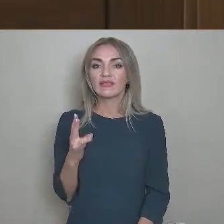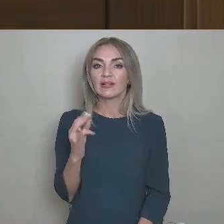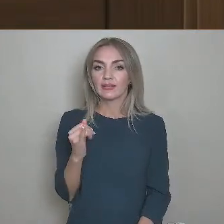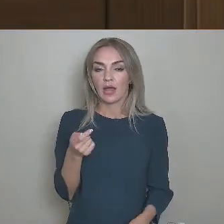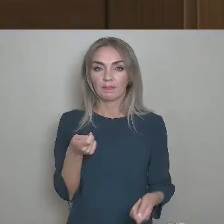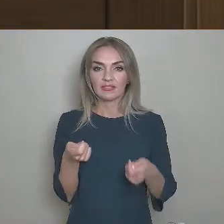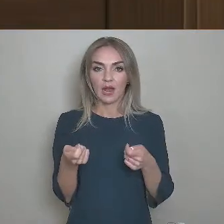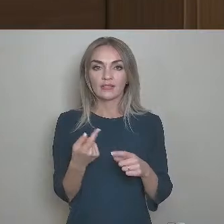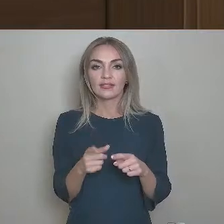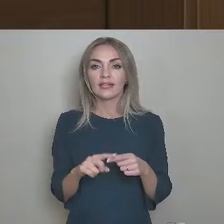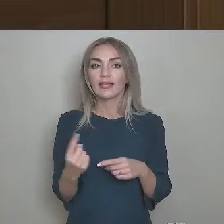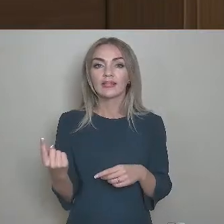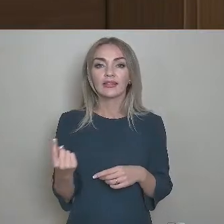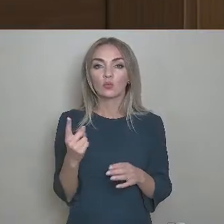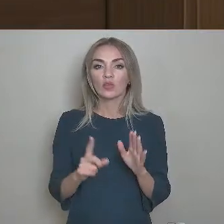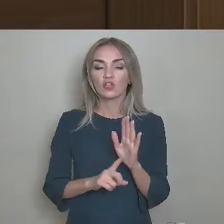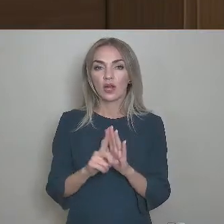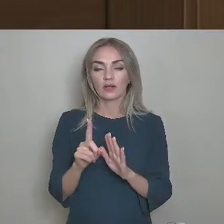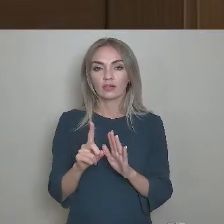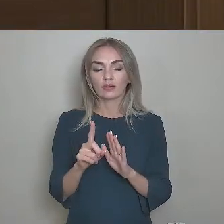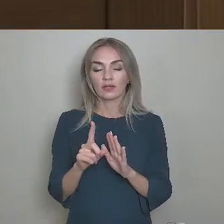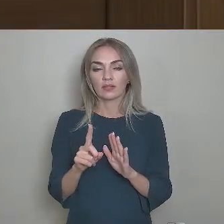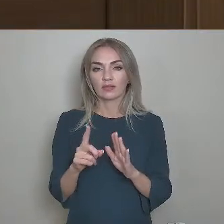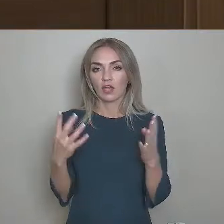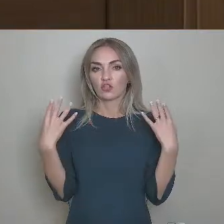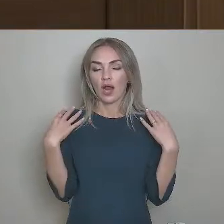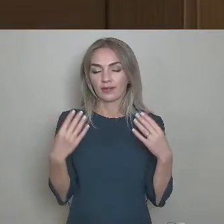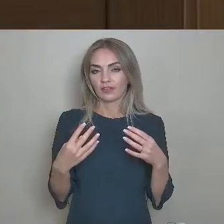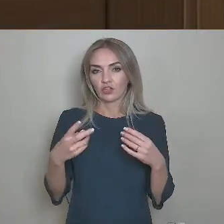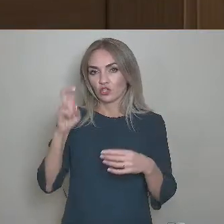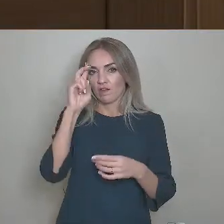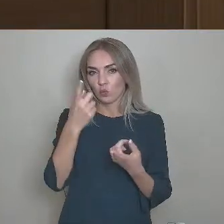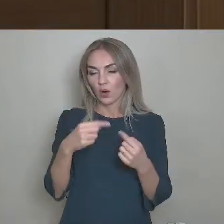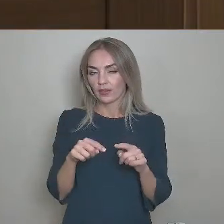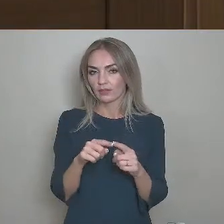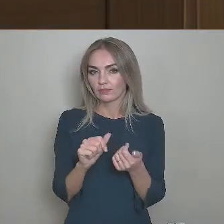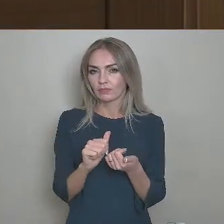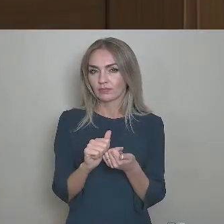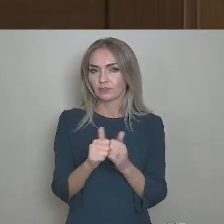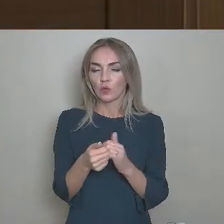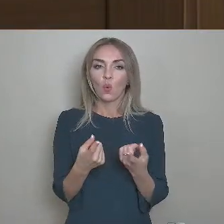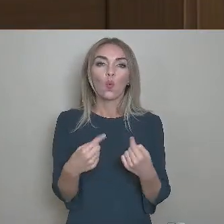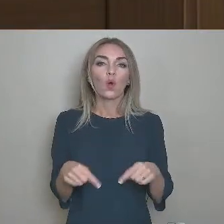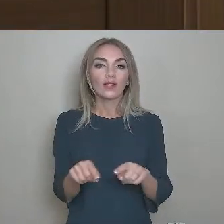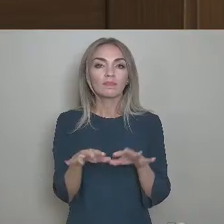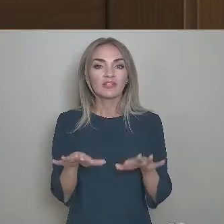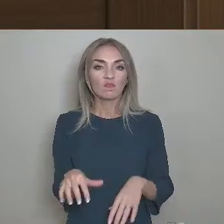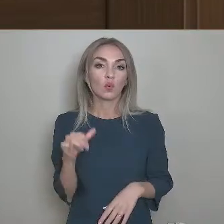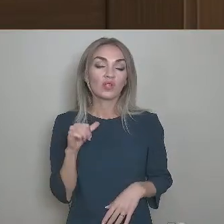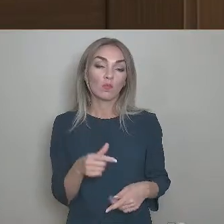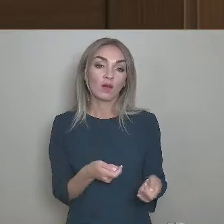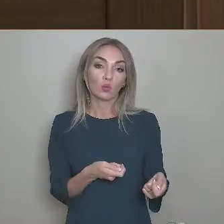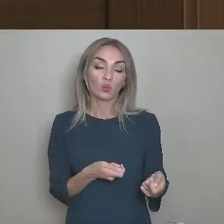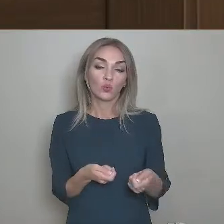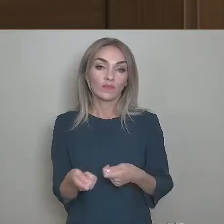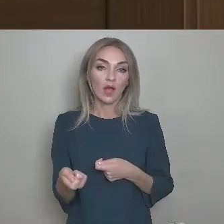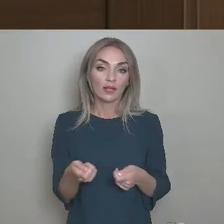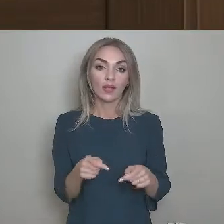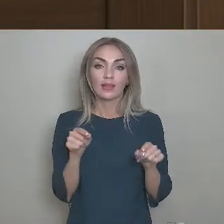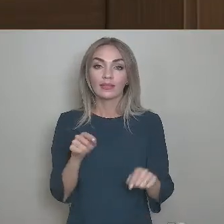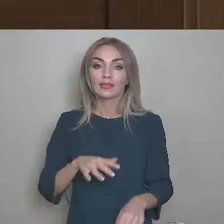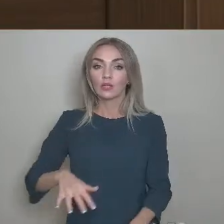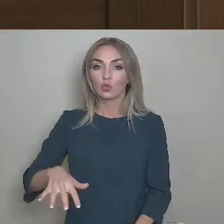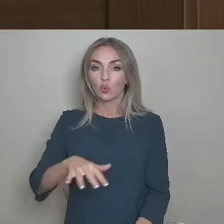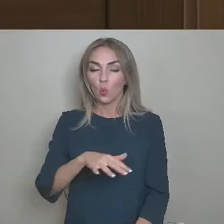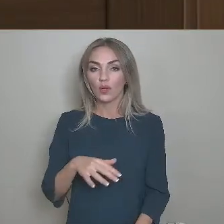The military civil administrations, these are the government authorities which are substituting the bodies of